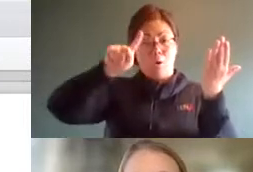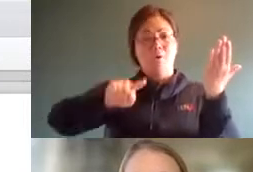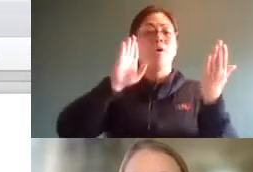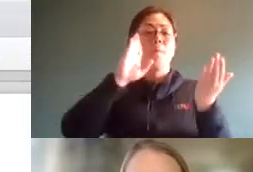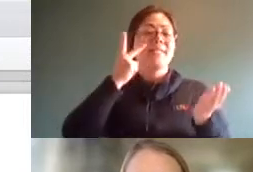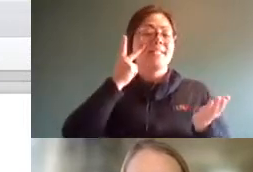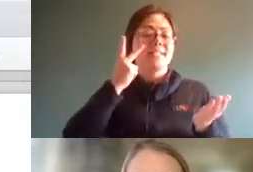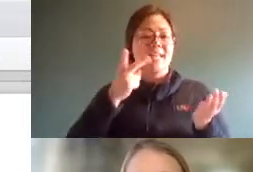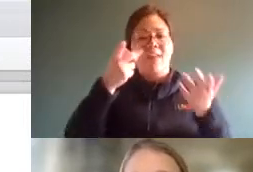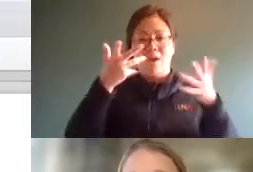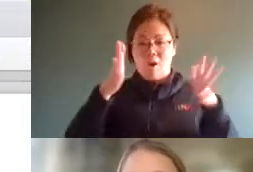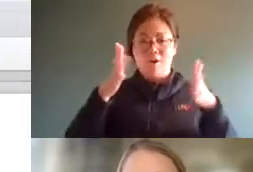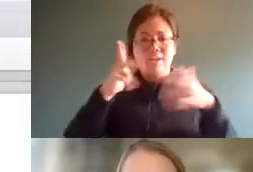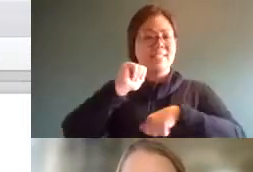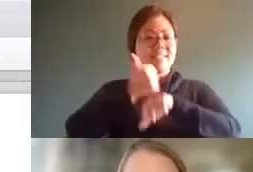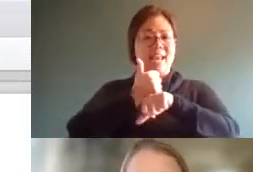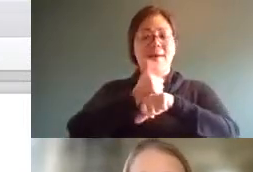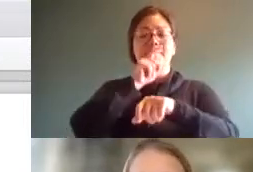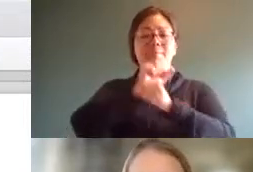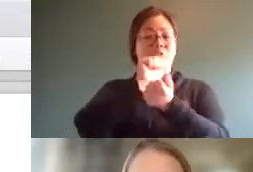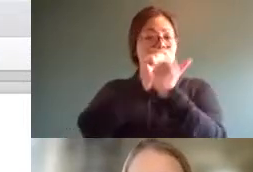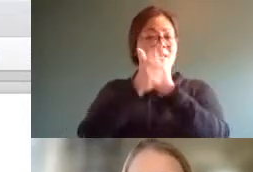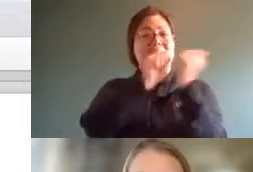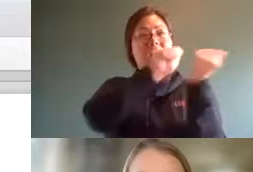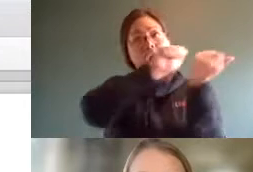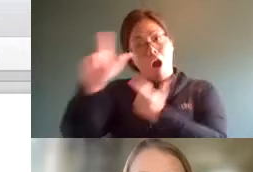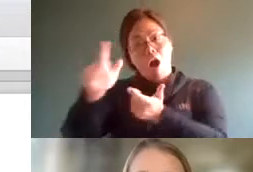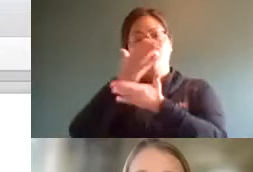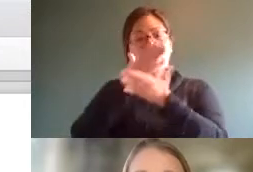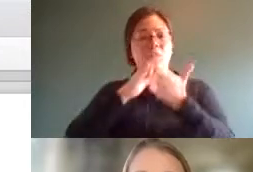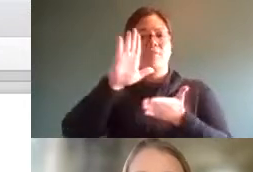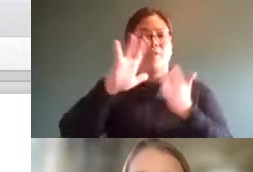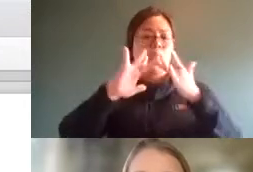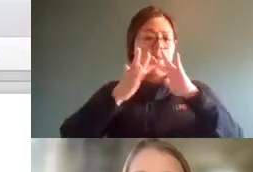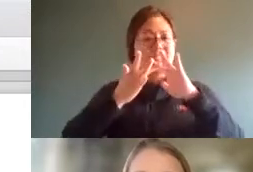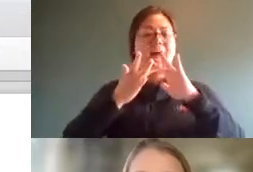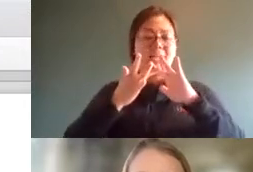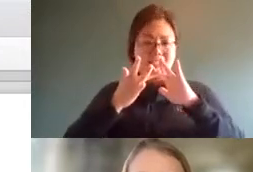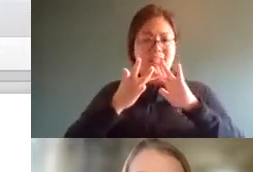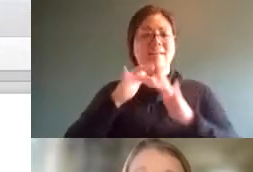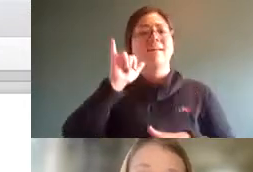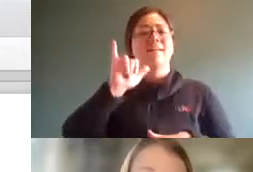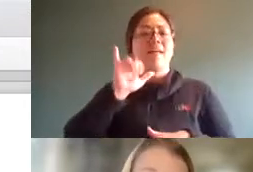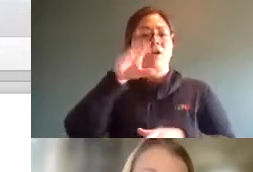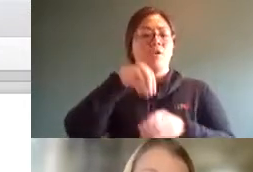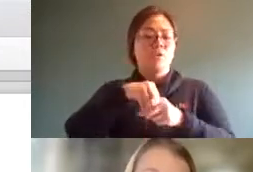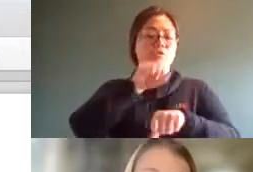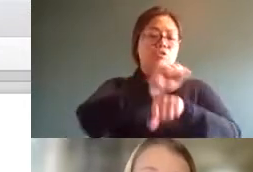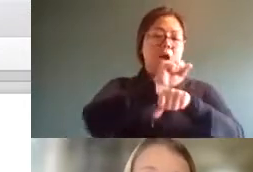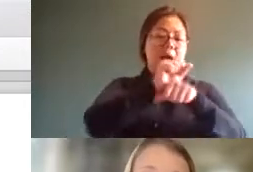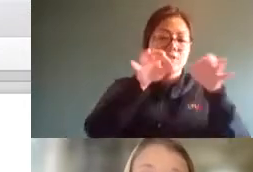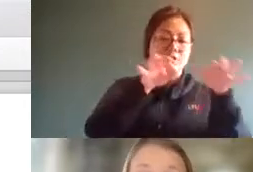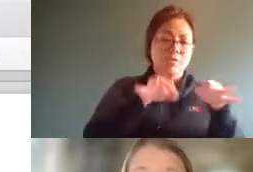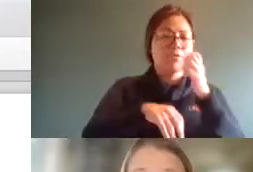see they've literally translated every portion of the website, which also includes the job